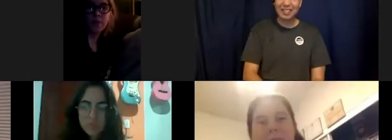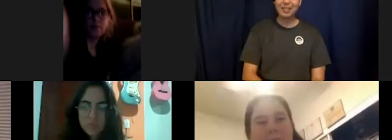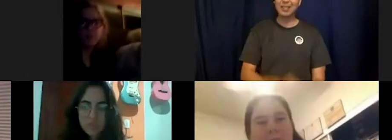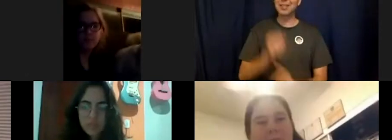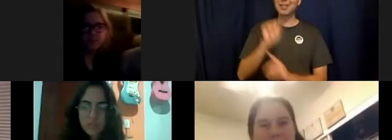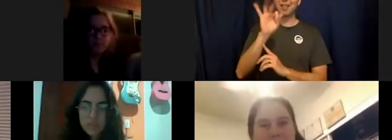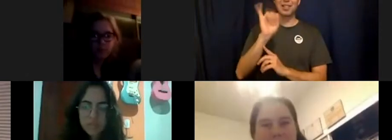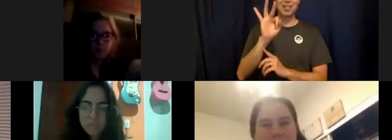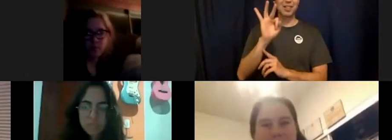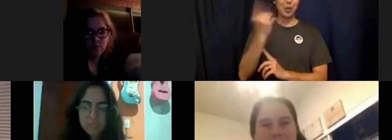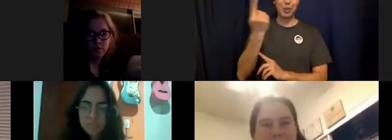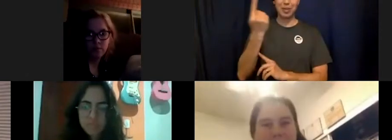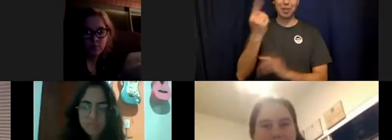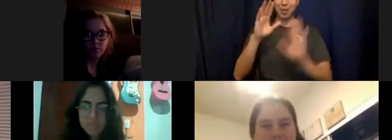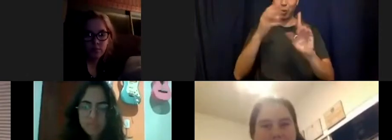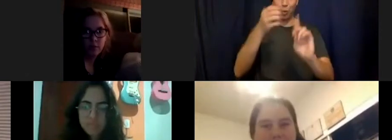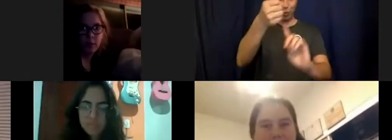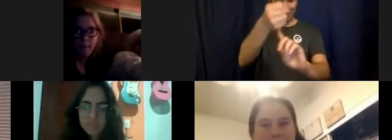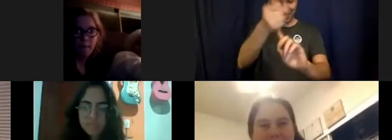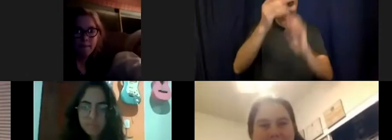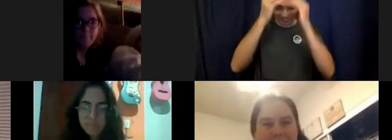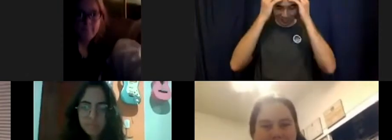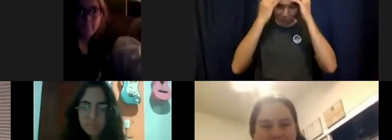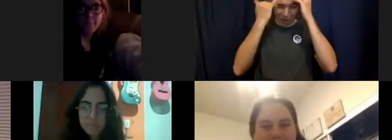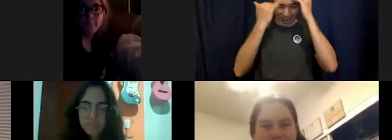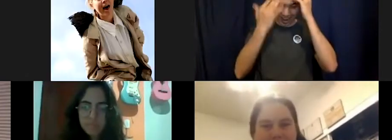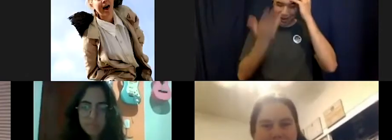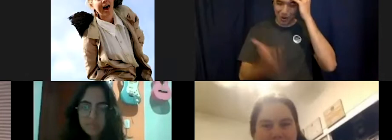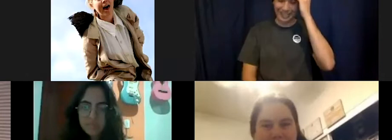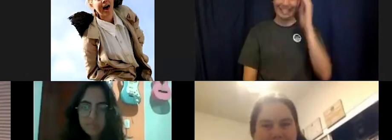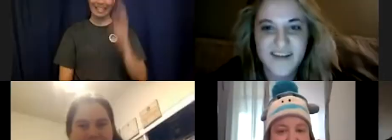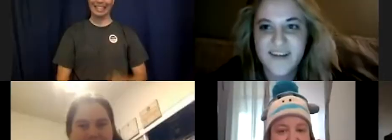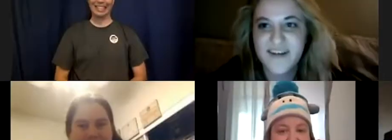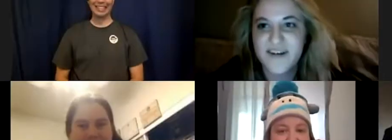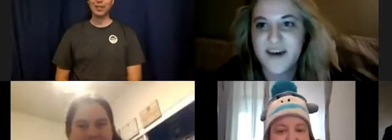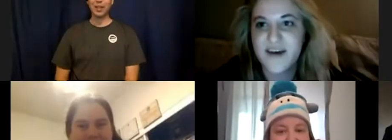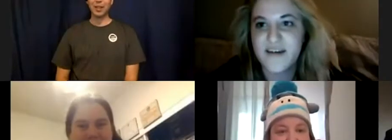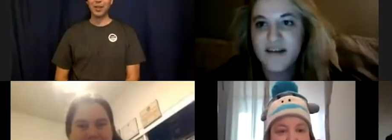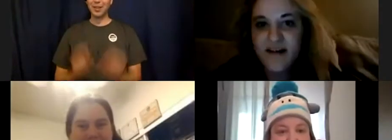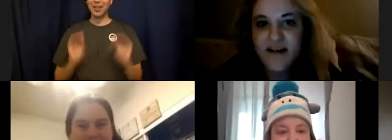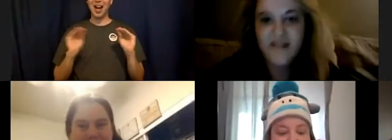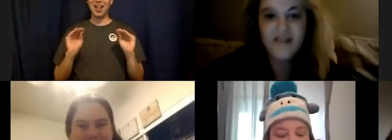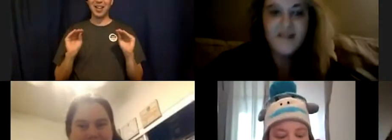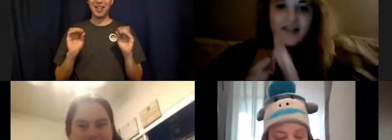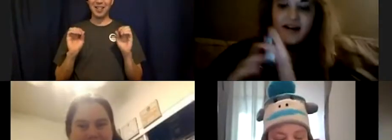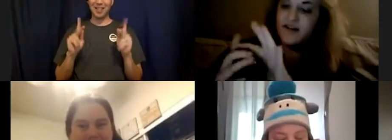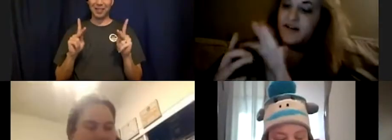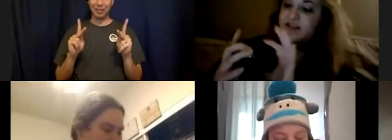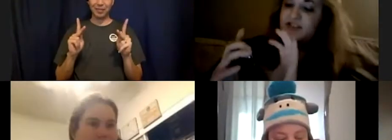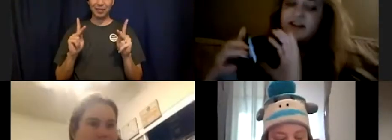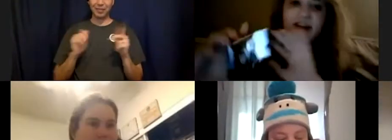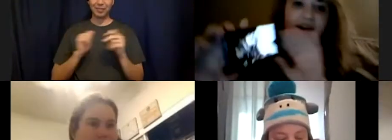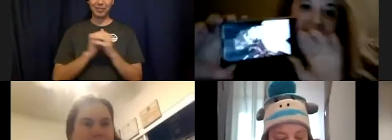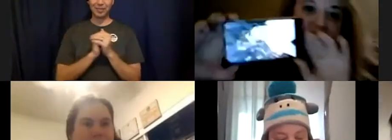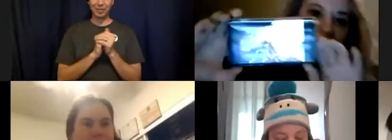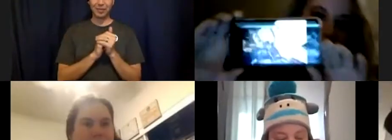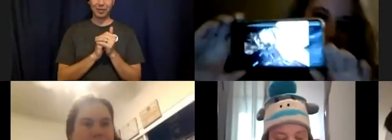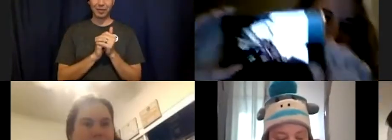I did the challenge as Dean. Yes. I had to stare down the infamous Care Bear